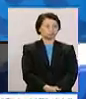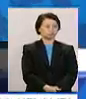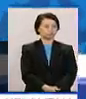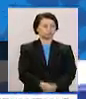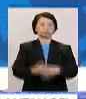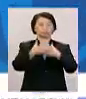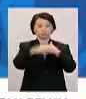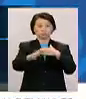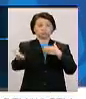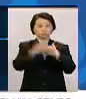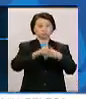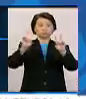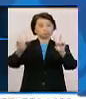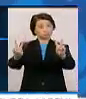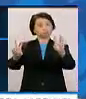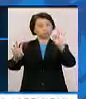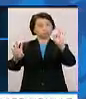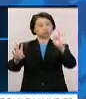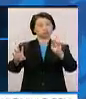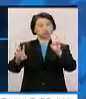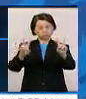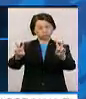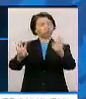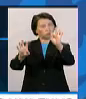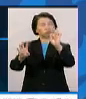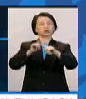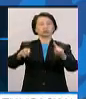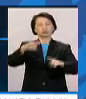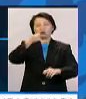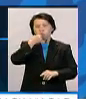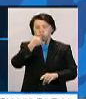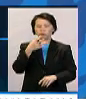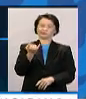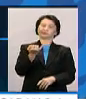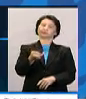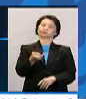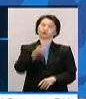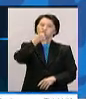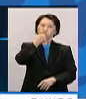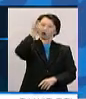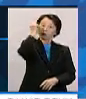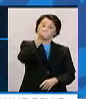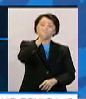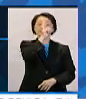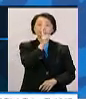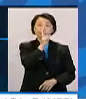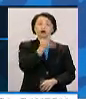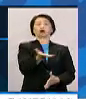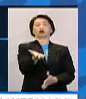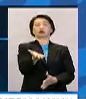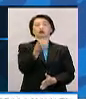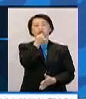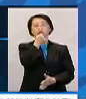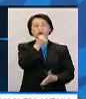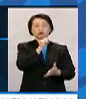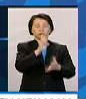After we came back 2-2, I think the referee just kill our game with his dubious red card. We